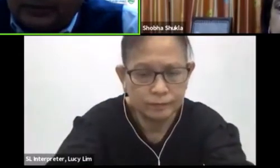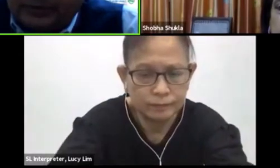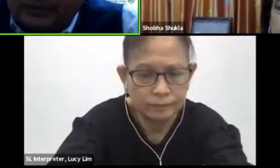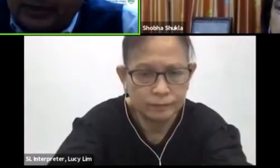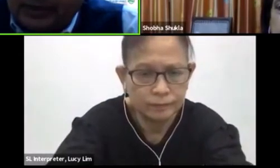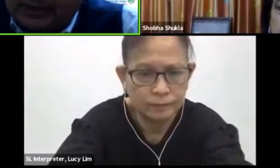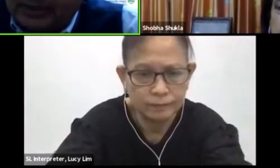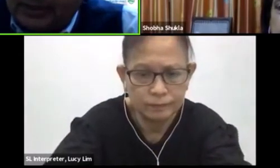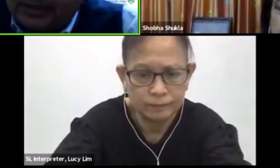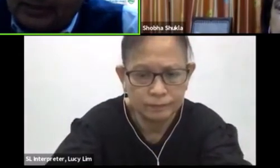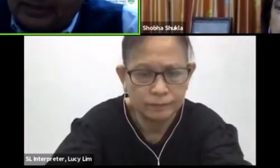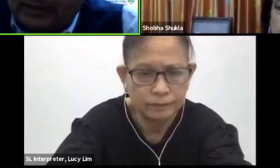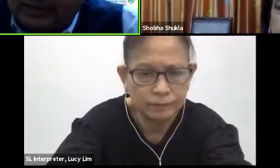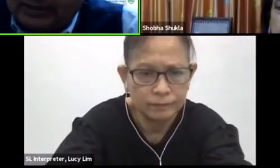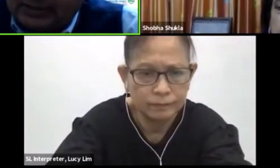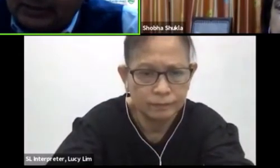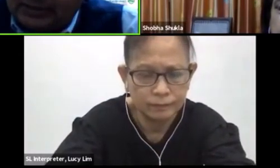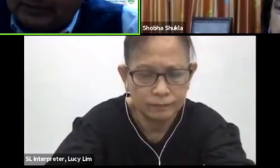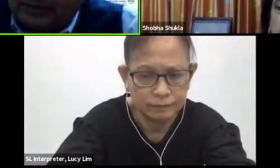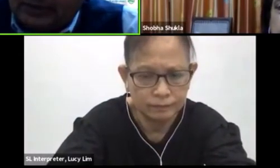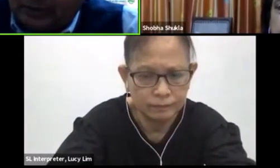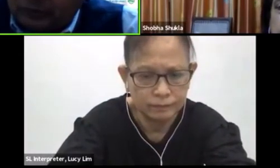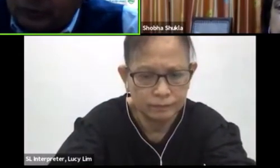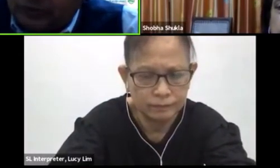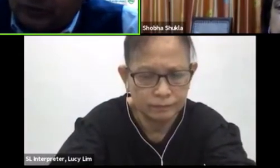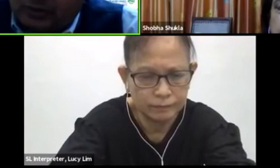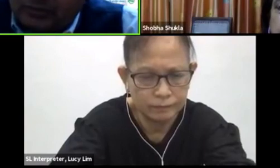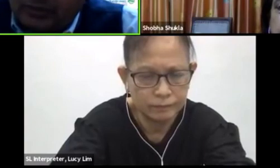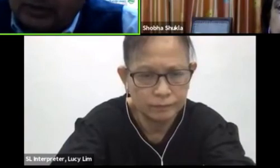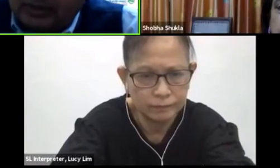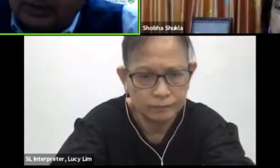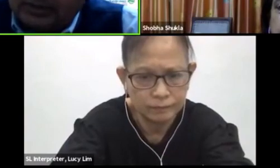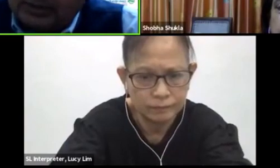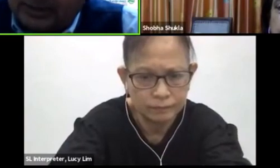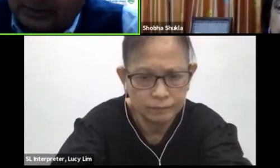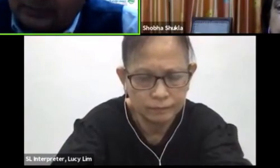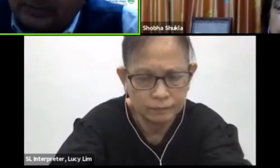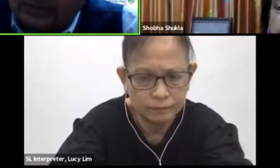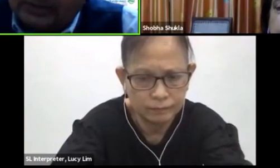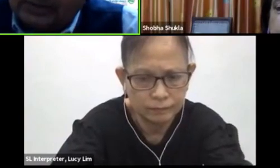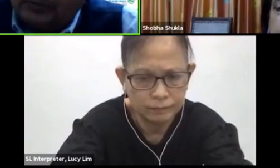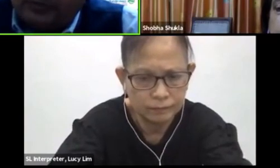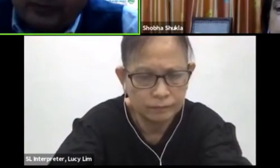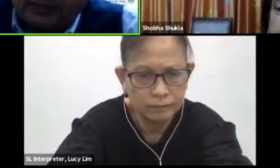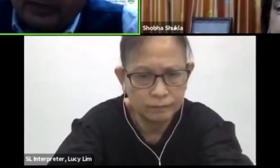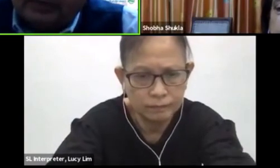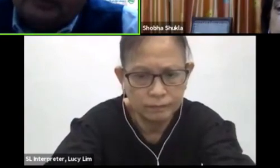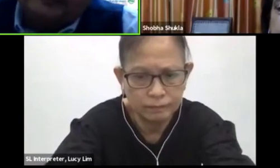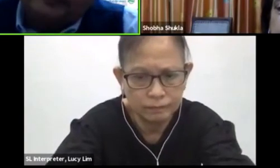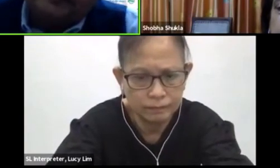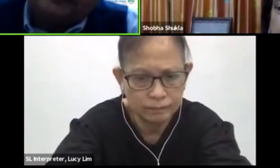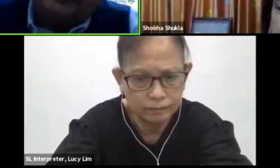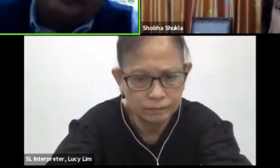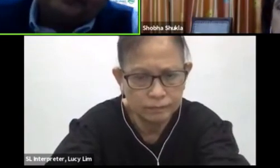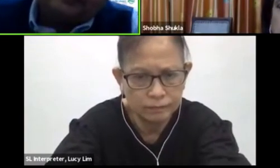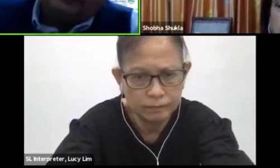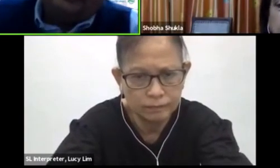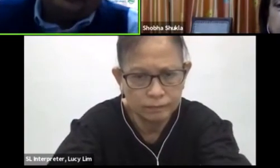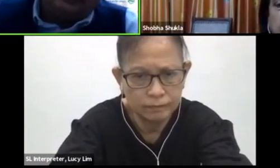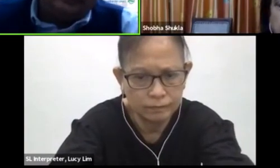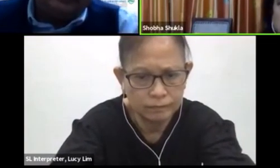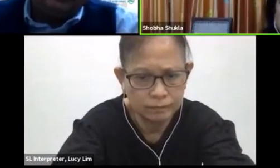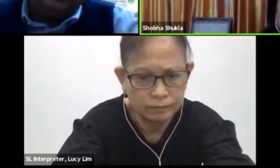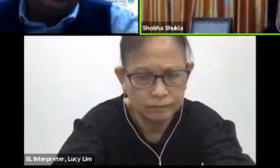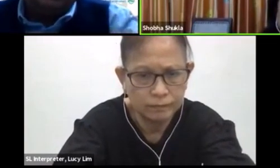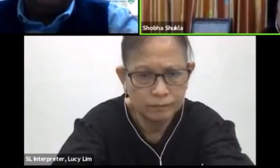But my understanding is in this low socioeconomic setup, these are more prevalent. Okay.